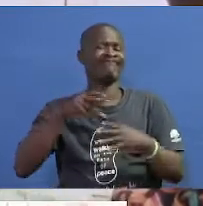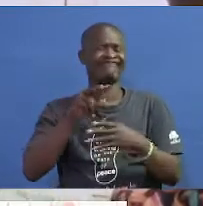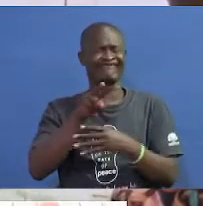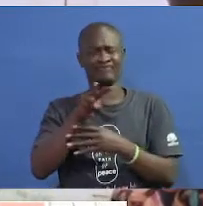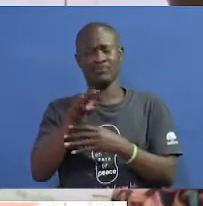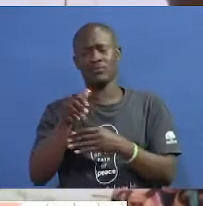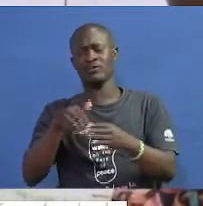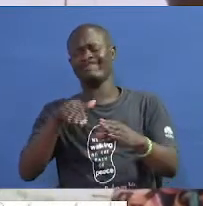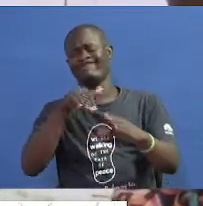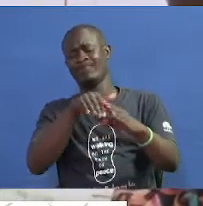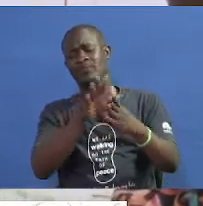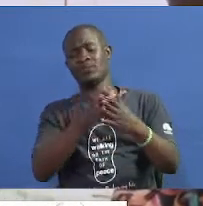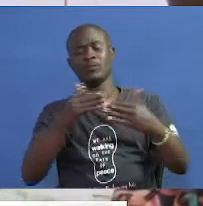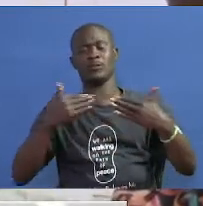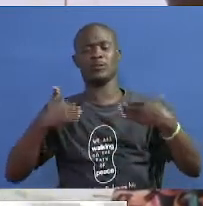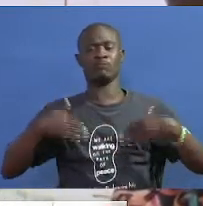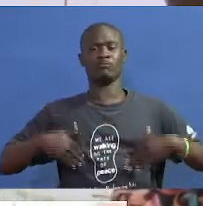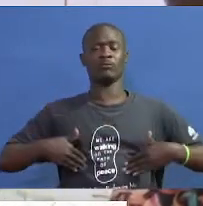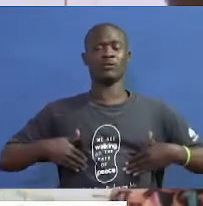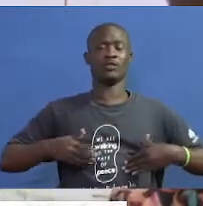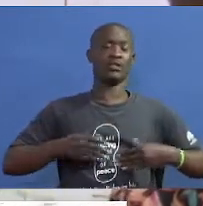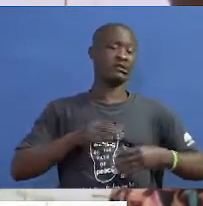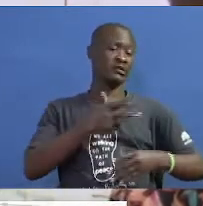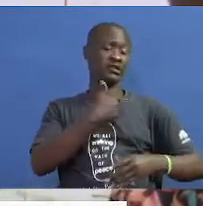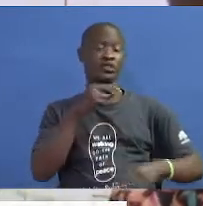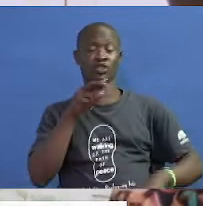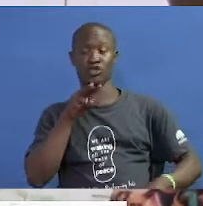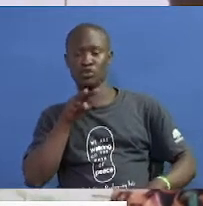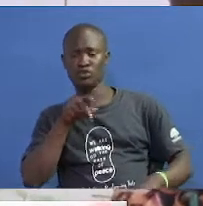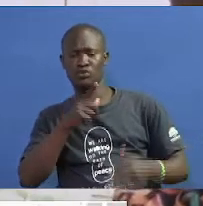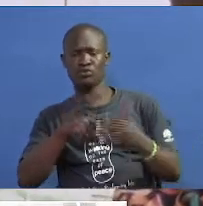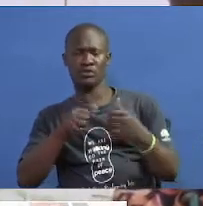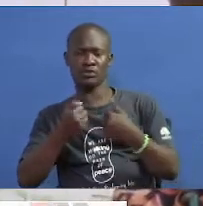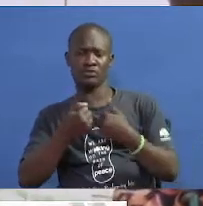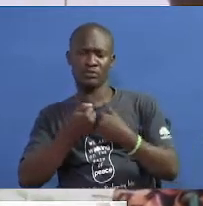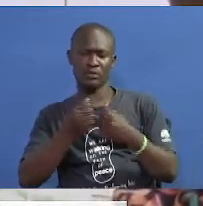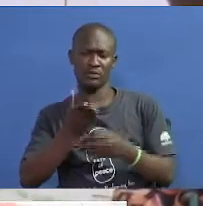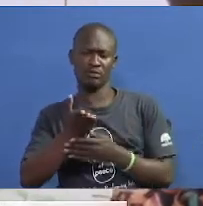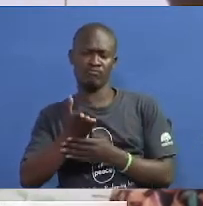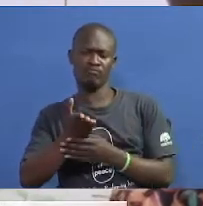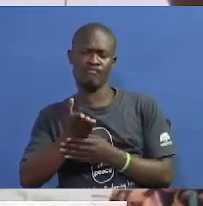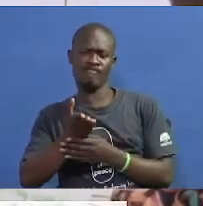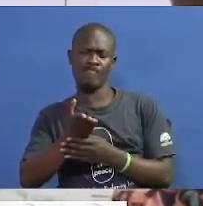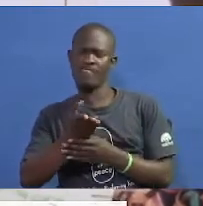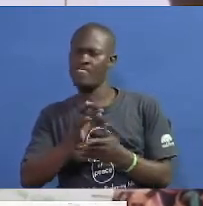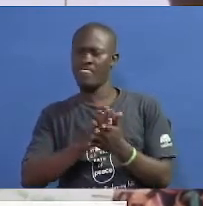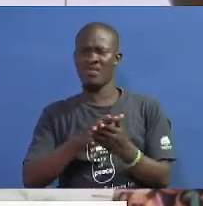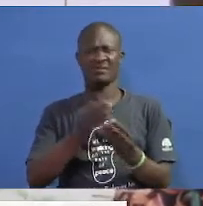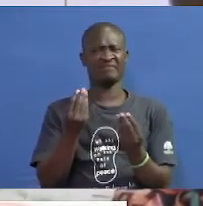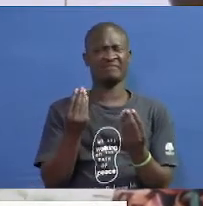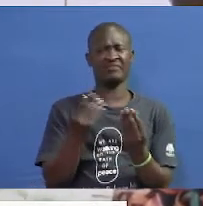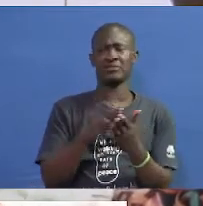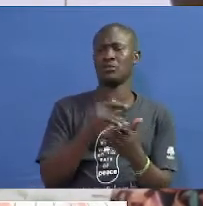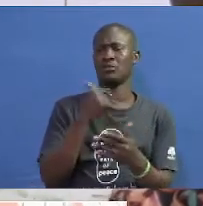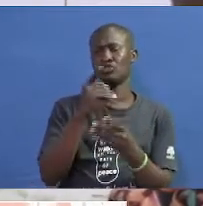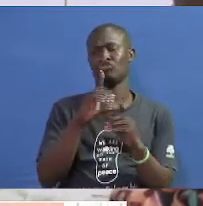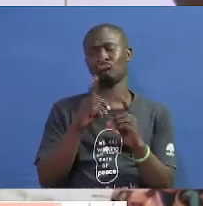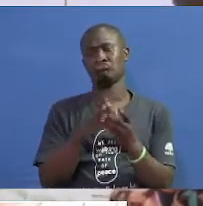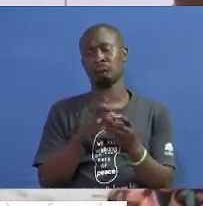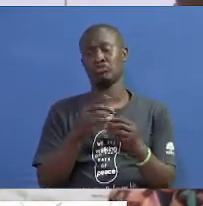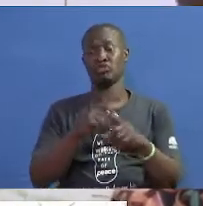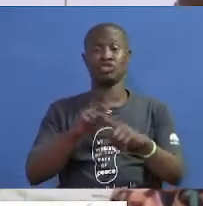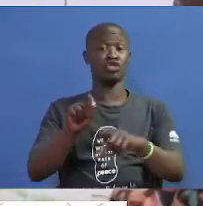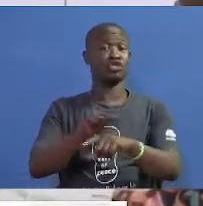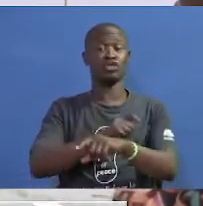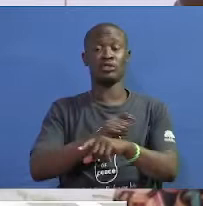to look inside the body and just see what's going on. That's a little bit easier said than done. You need a little bit